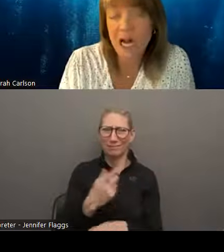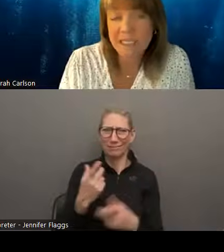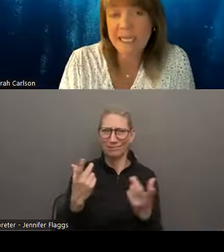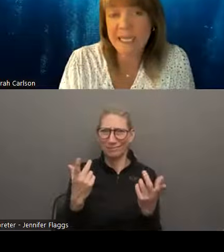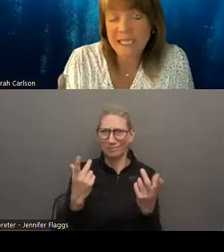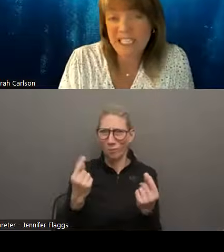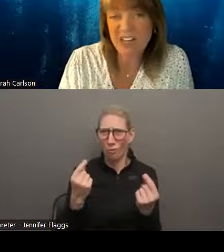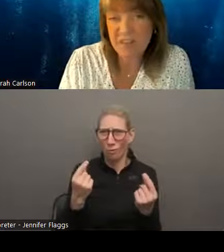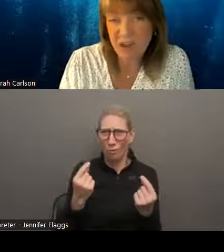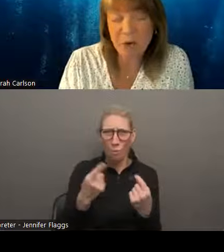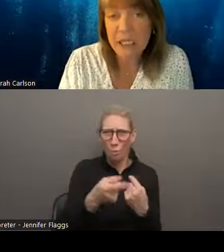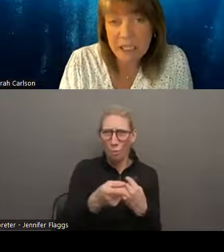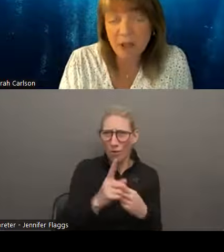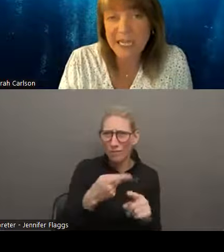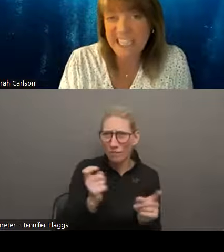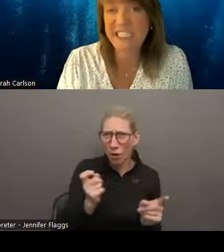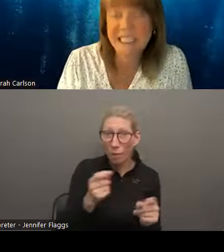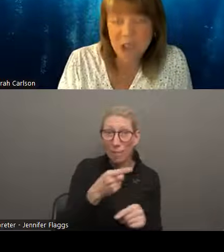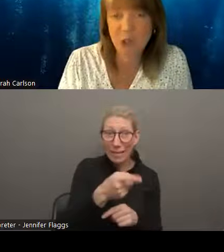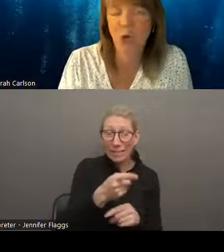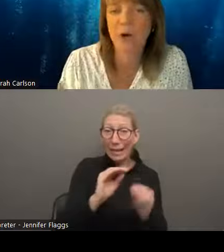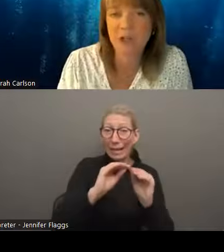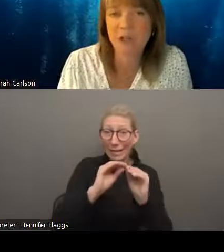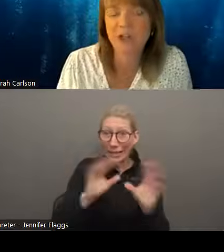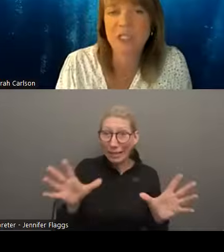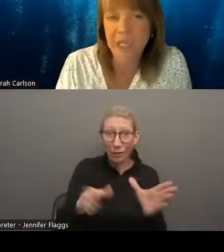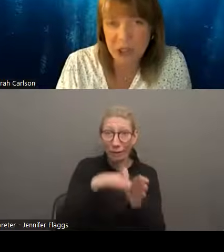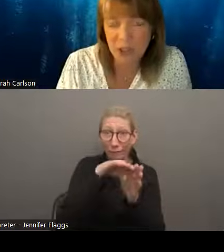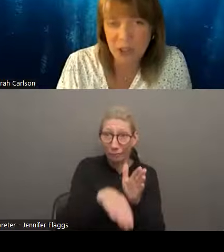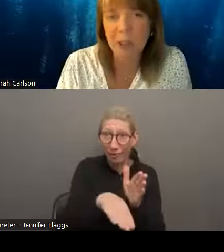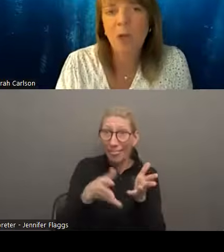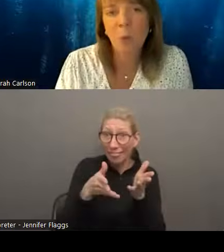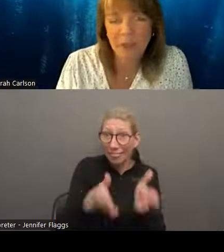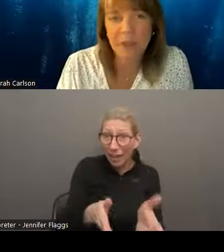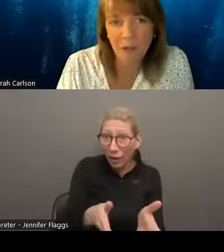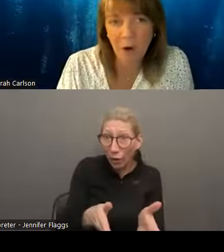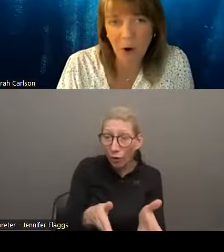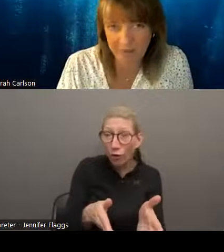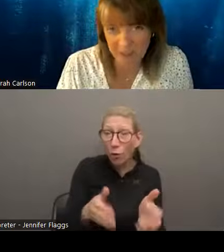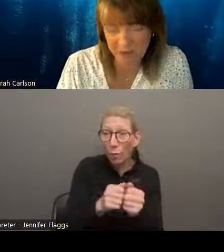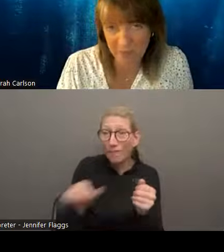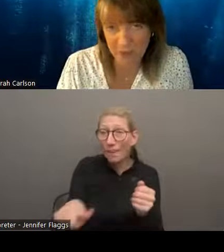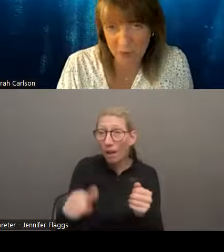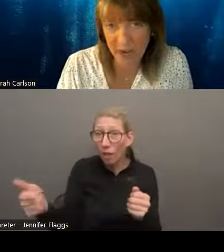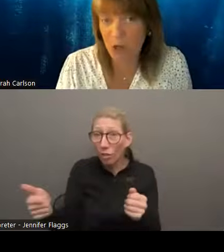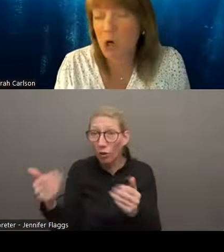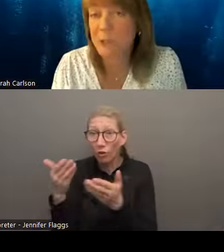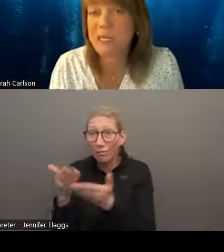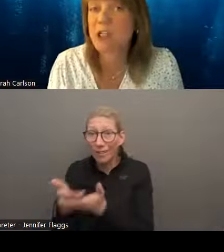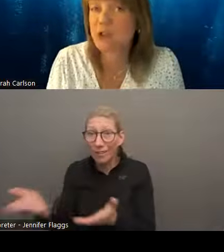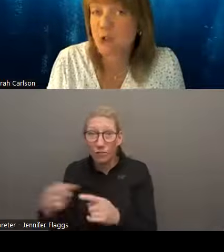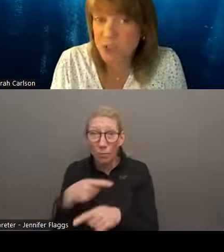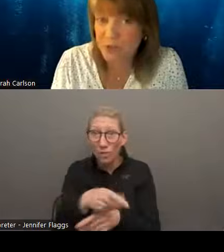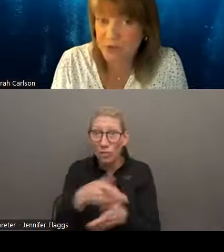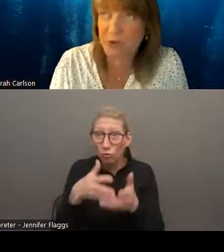archaeological context? Is it found clearly in situ or in association with the other artifacts from this wreck? Could it